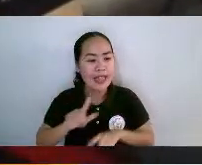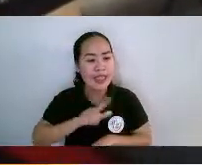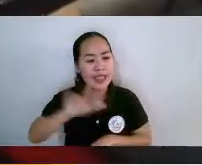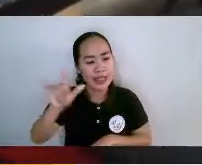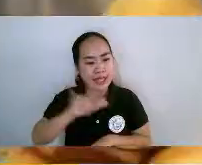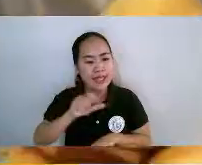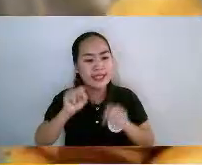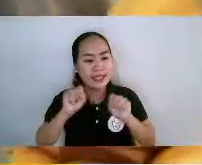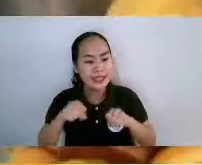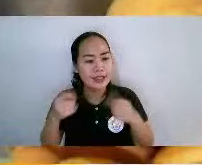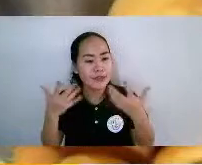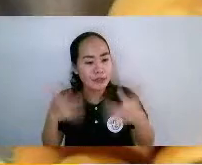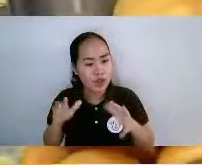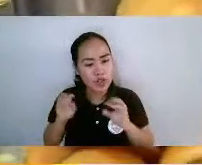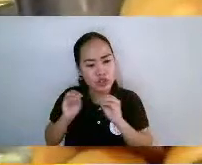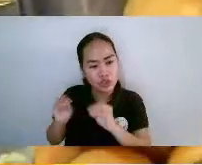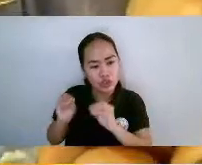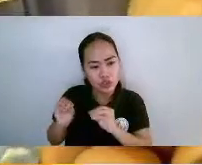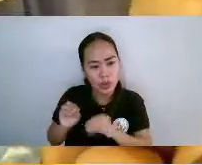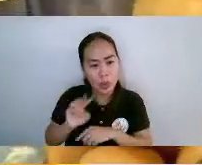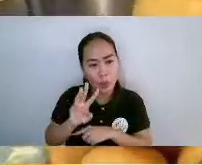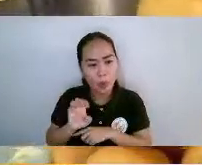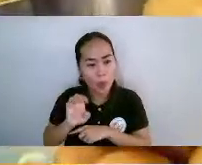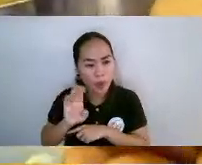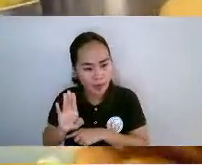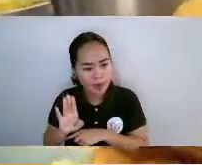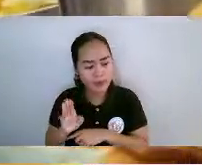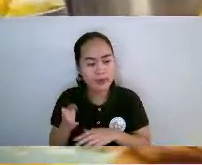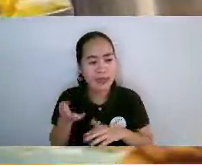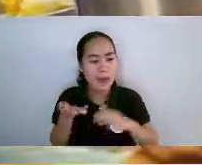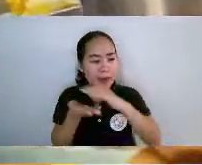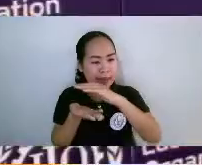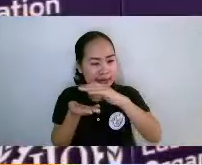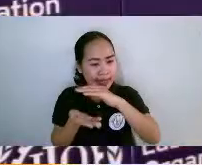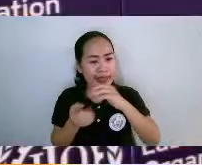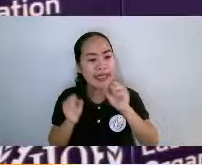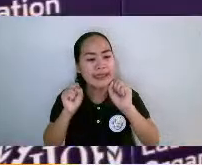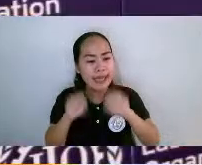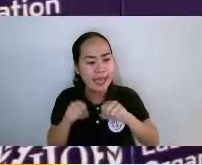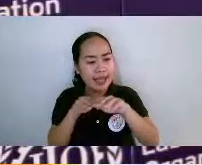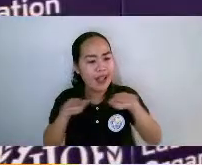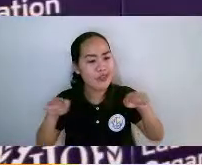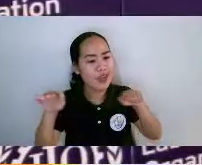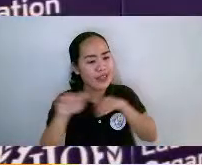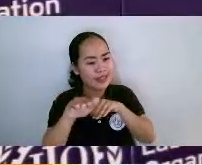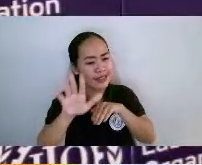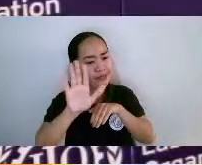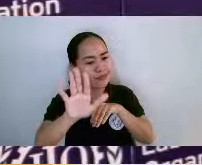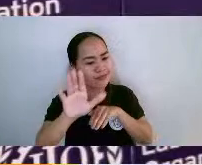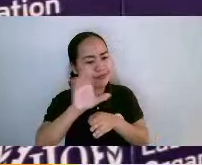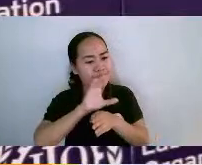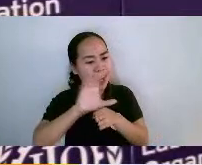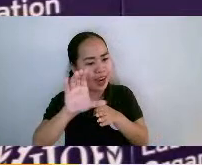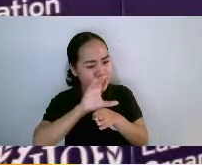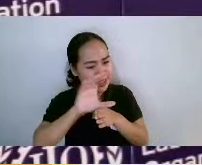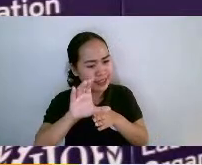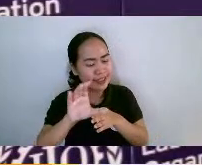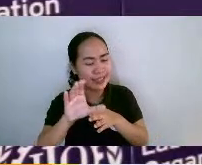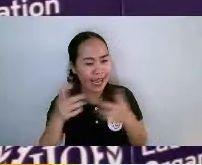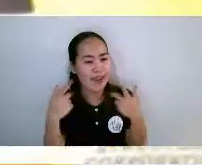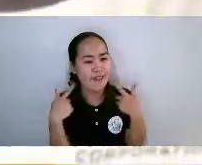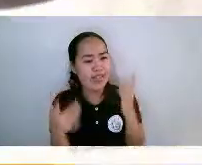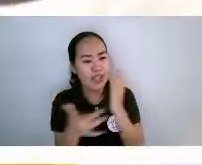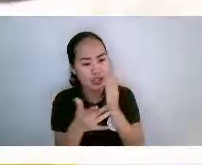centers, baking to help them advance their careers in science, technology, engineering, and